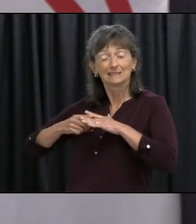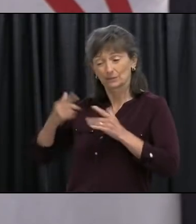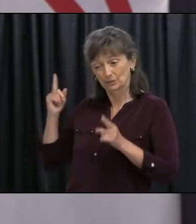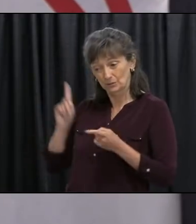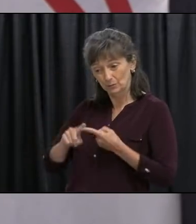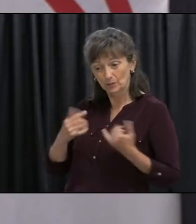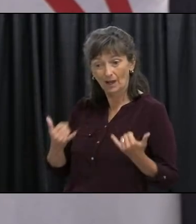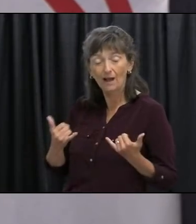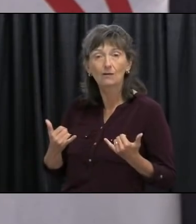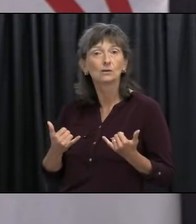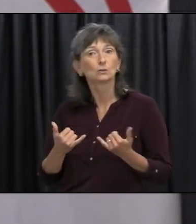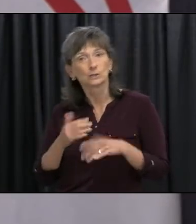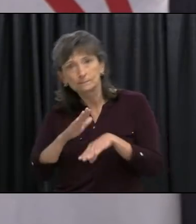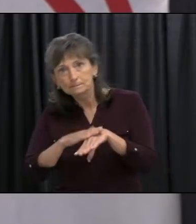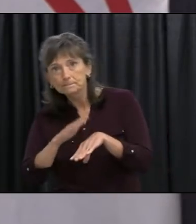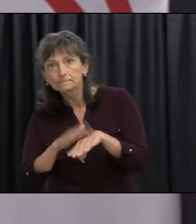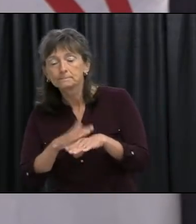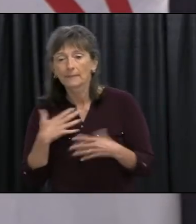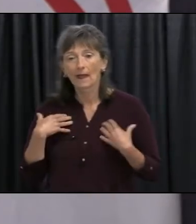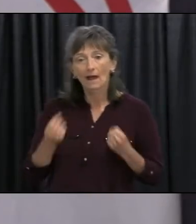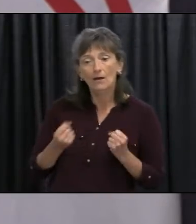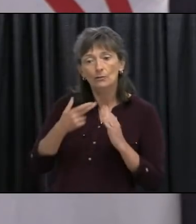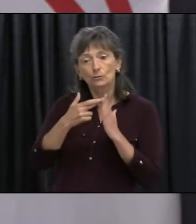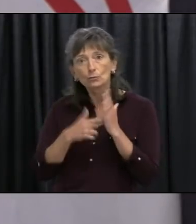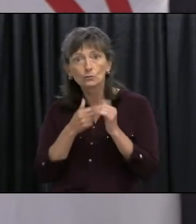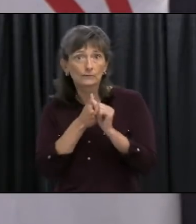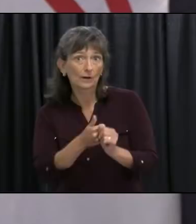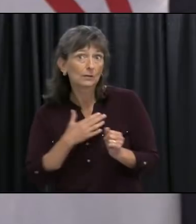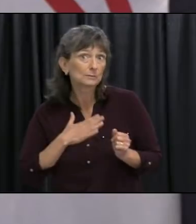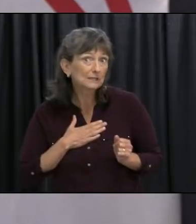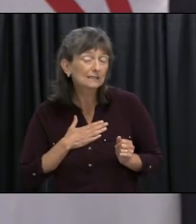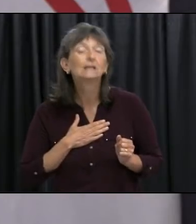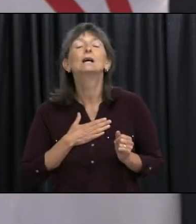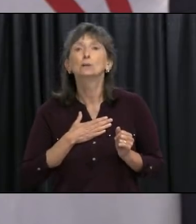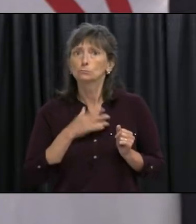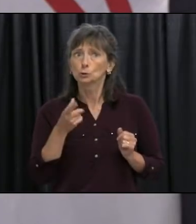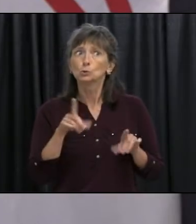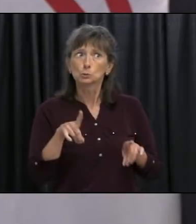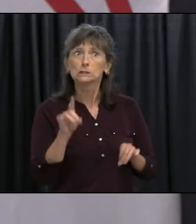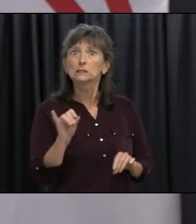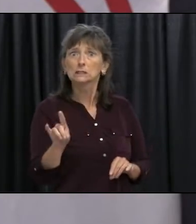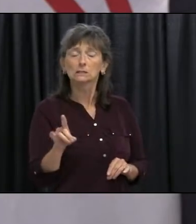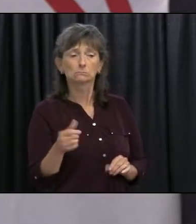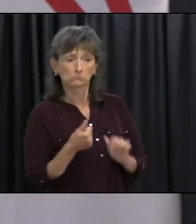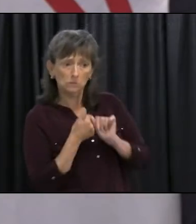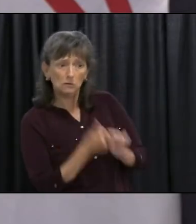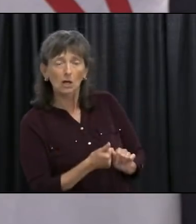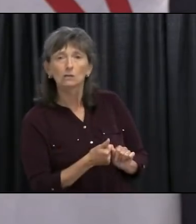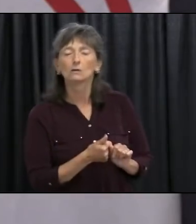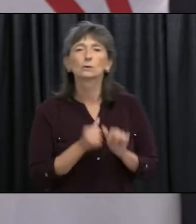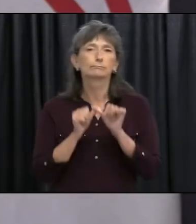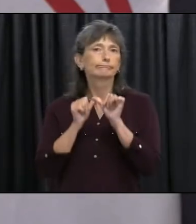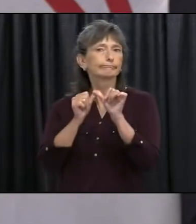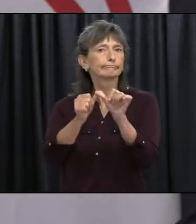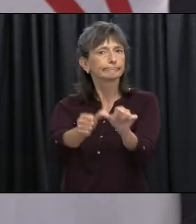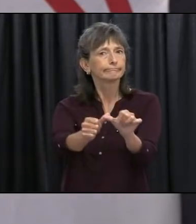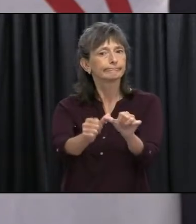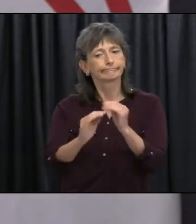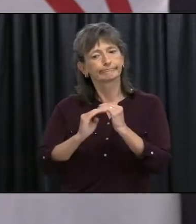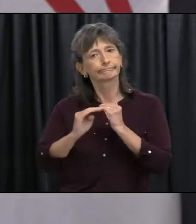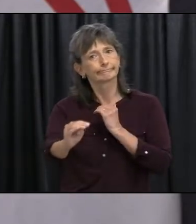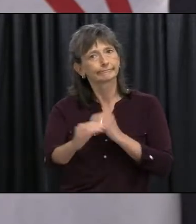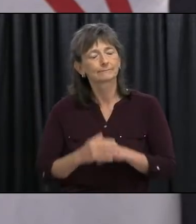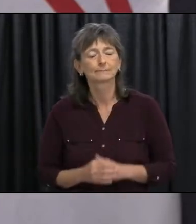follow the health guidelines, and you have. It's by working together that we will continue to get through this. Our